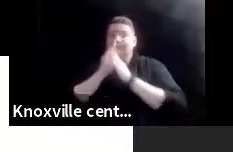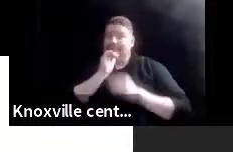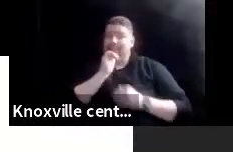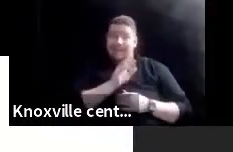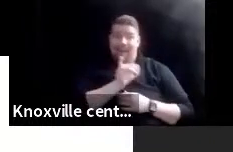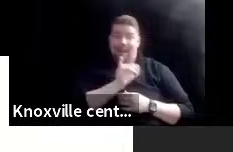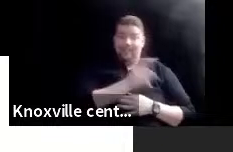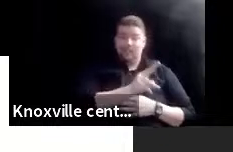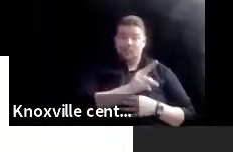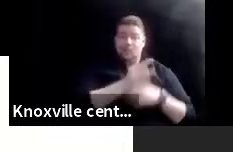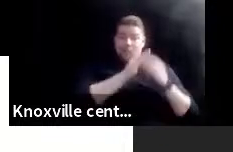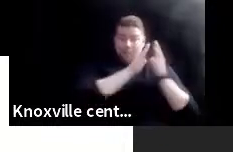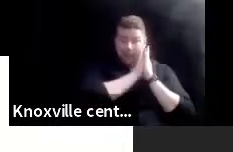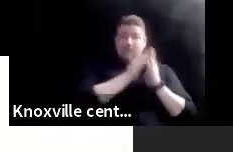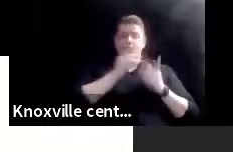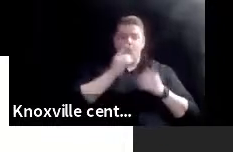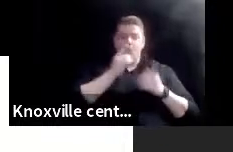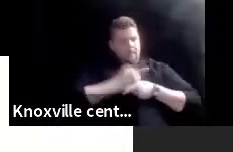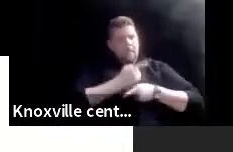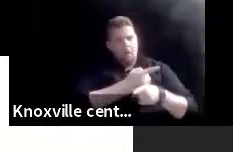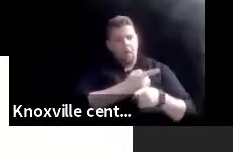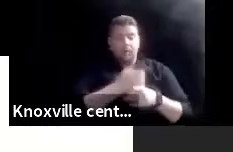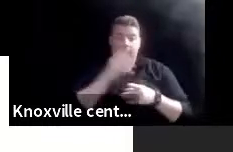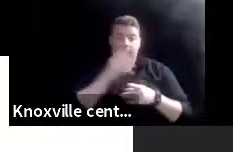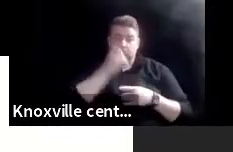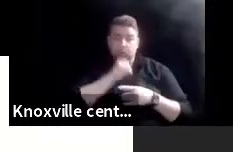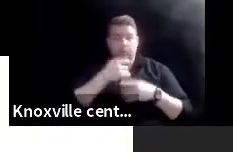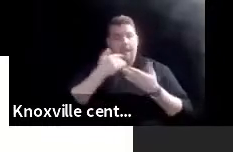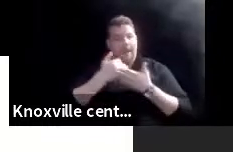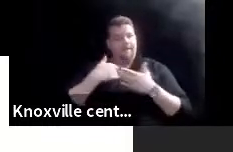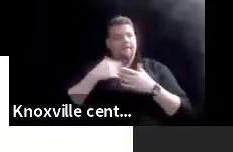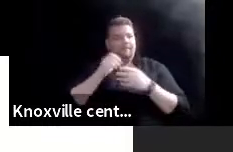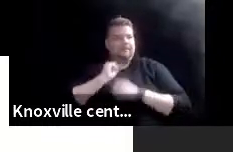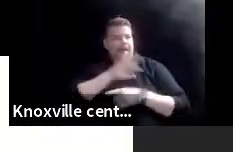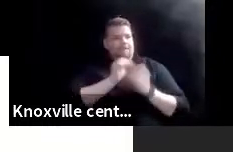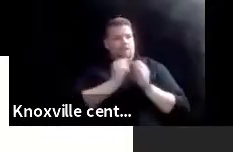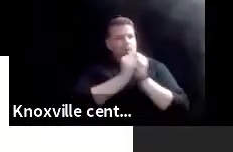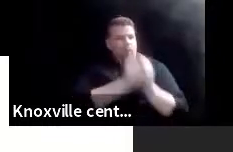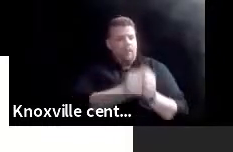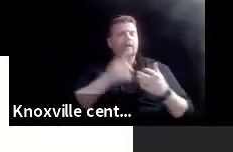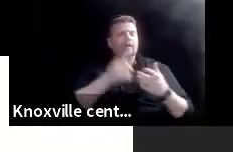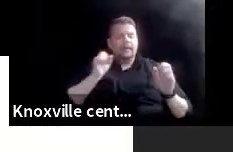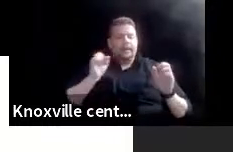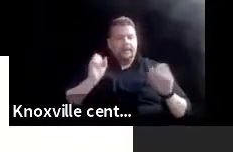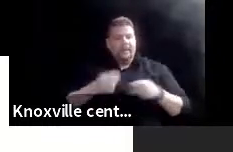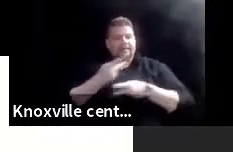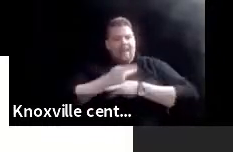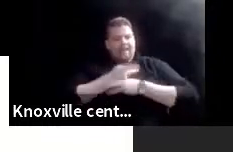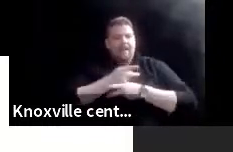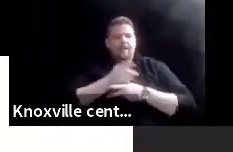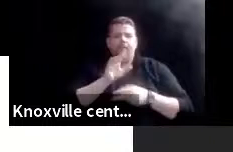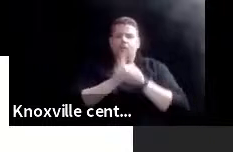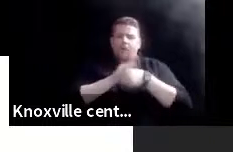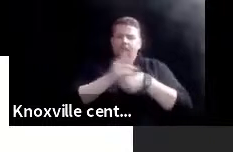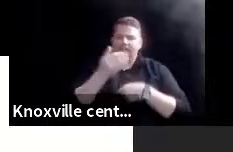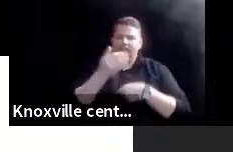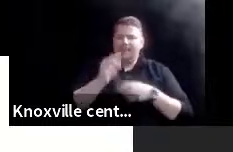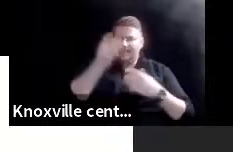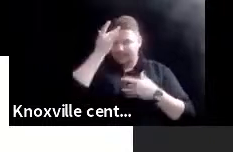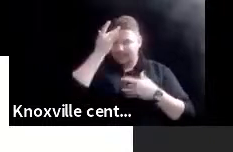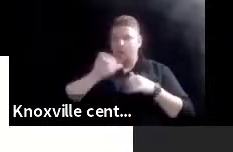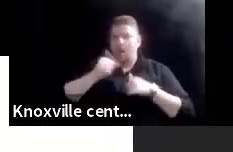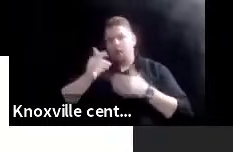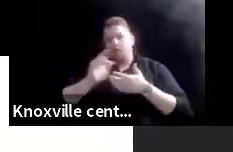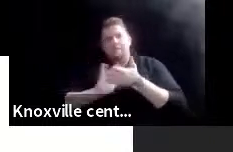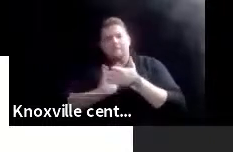would really be appropriate, assuming they're staffed, to take care of patients with COVID-19 or other medical illnesses?